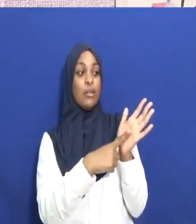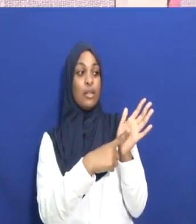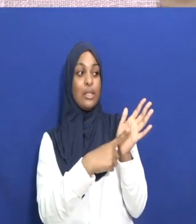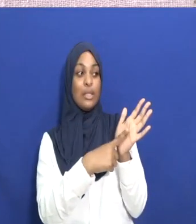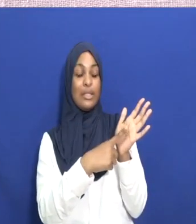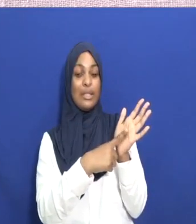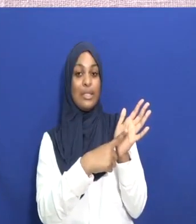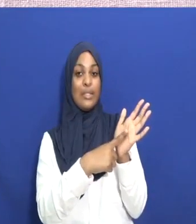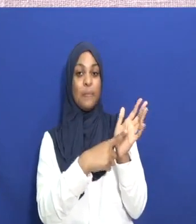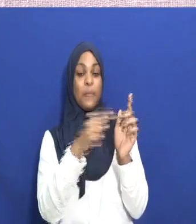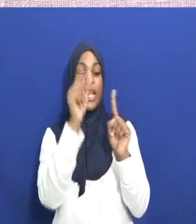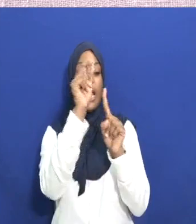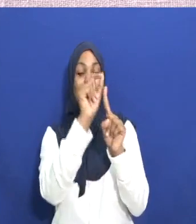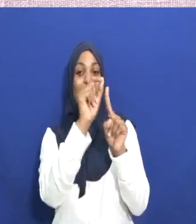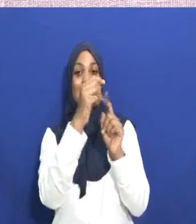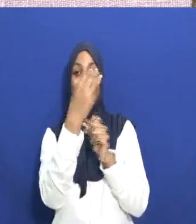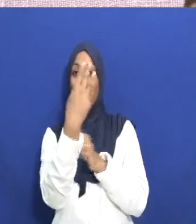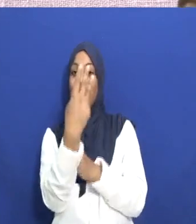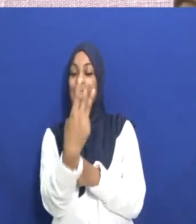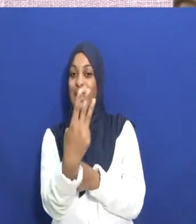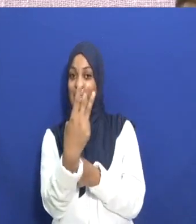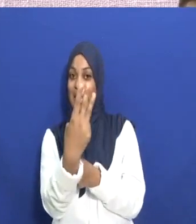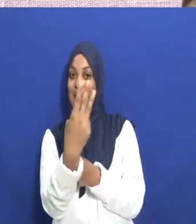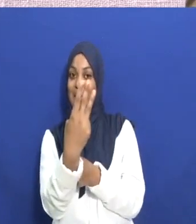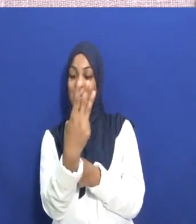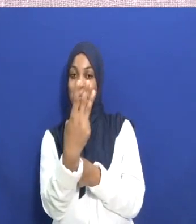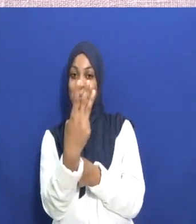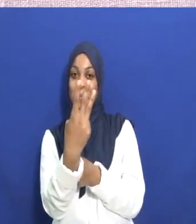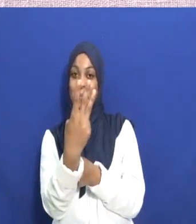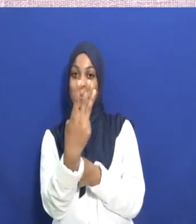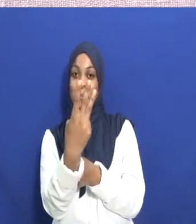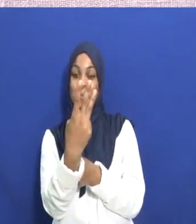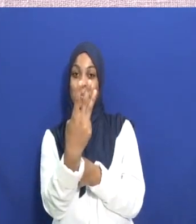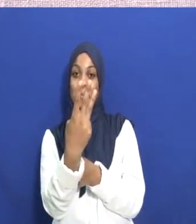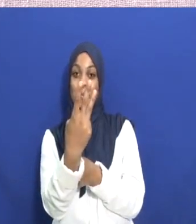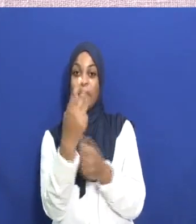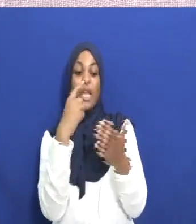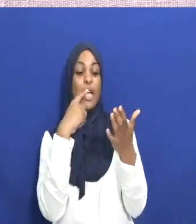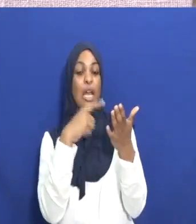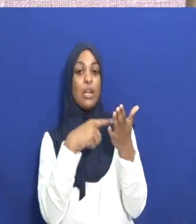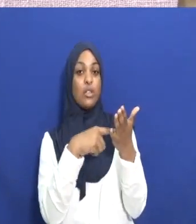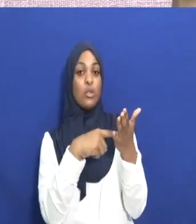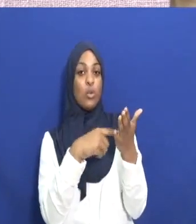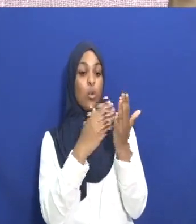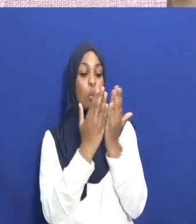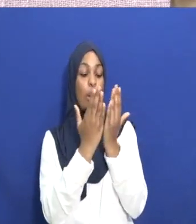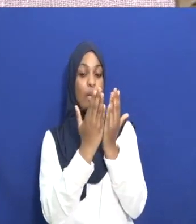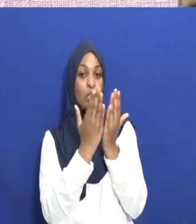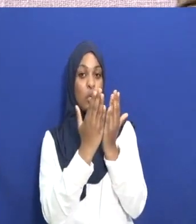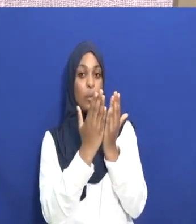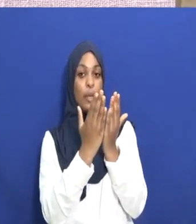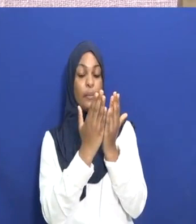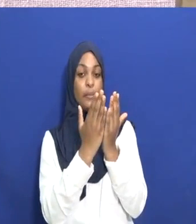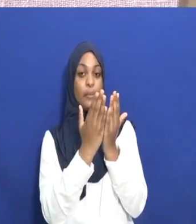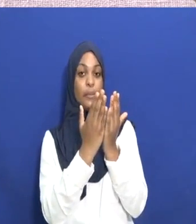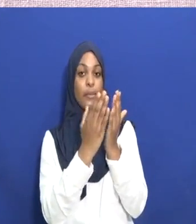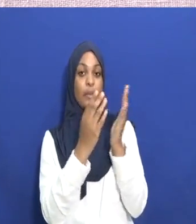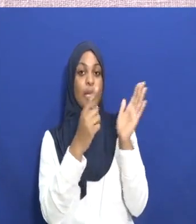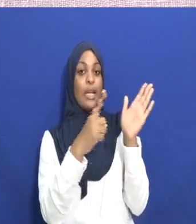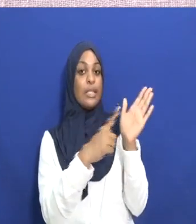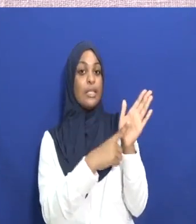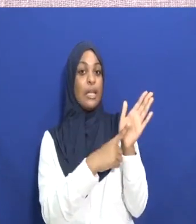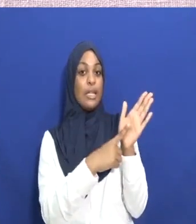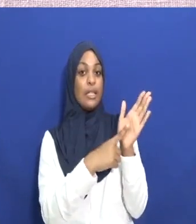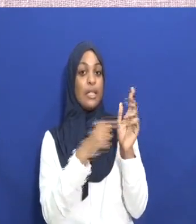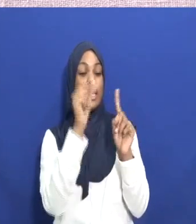6 exponent 3. It is read as 6 exponent 3